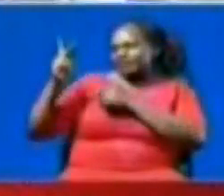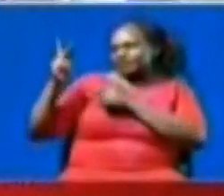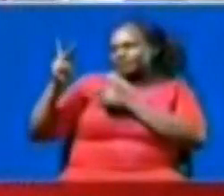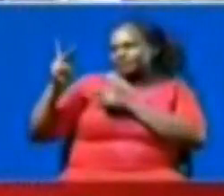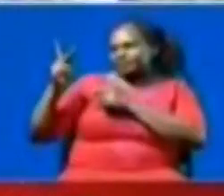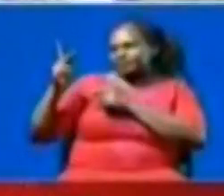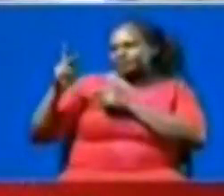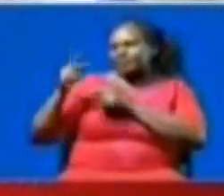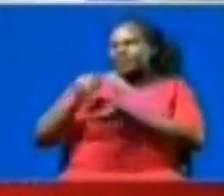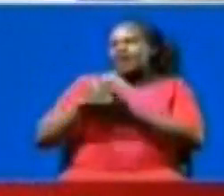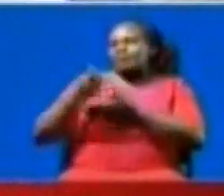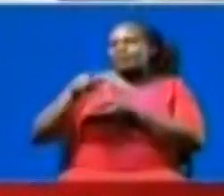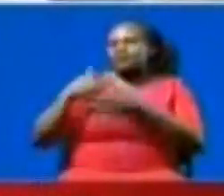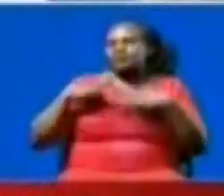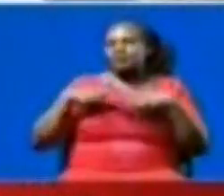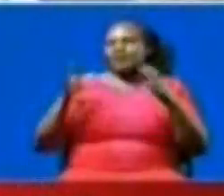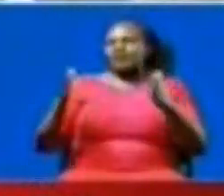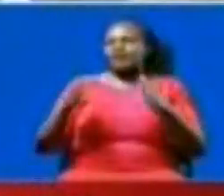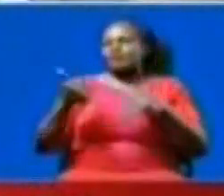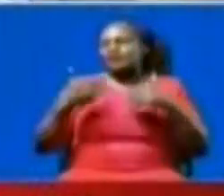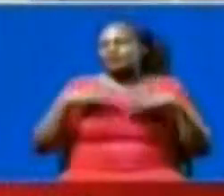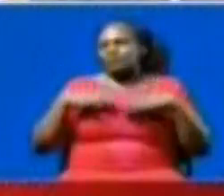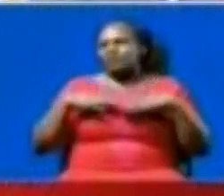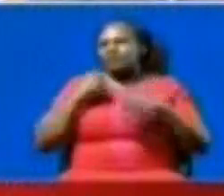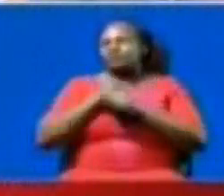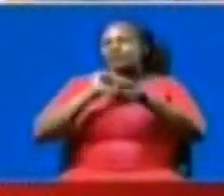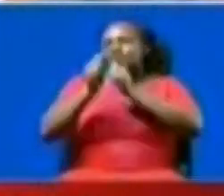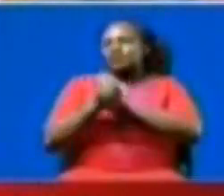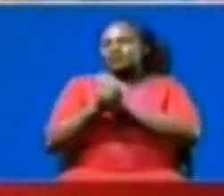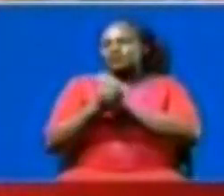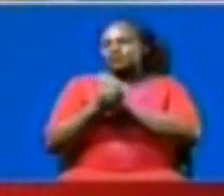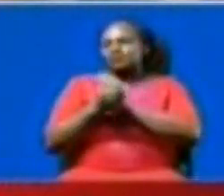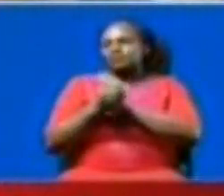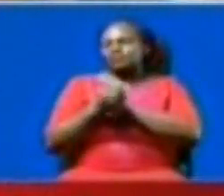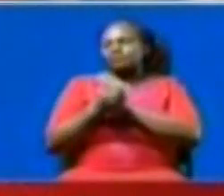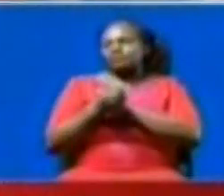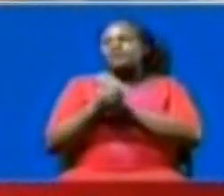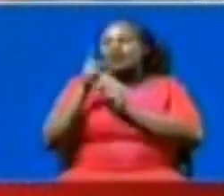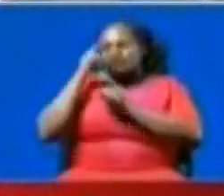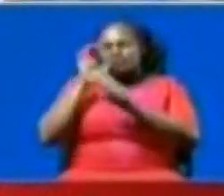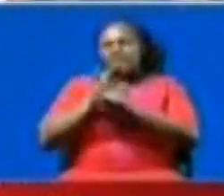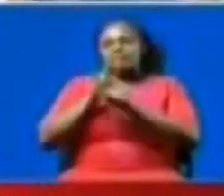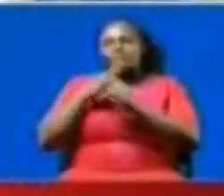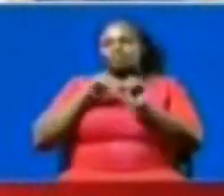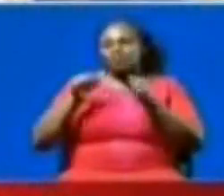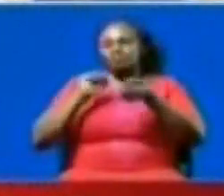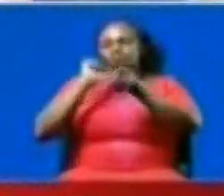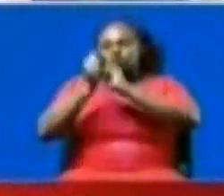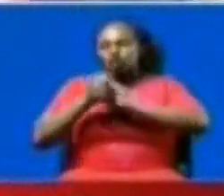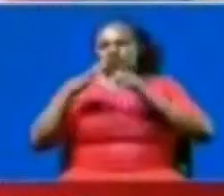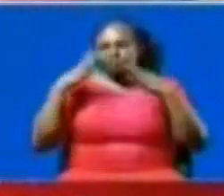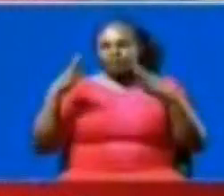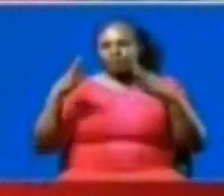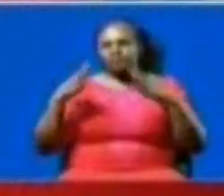It's mainly helping other people and inspiring other people to make a change as well, because I think a lot of people can make a massive change. So